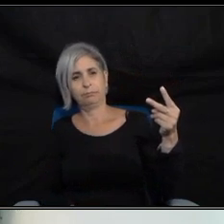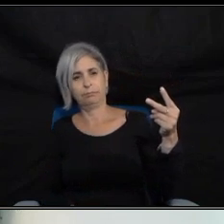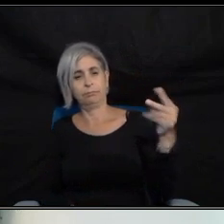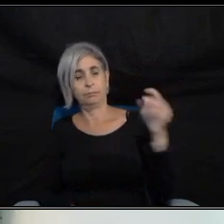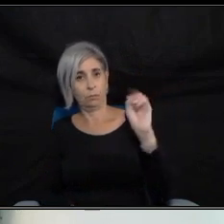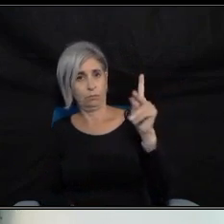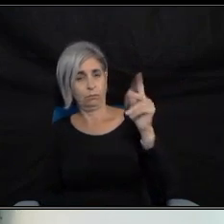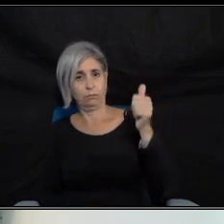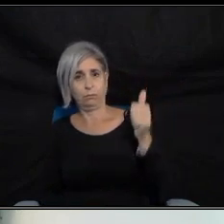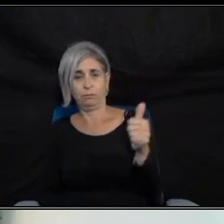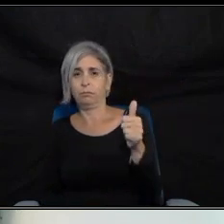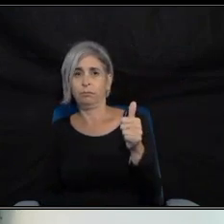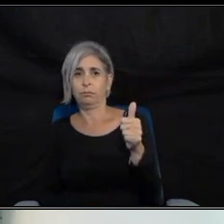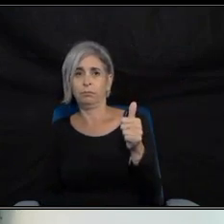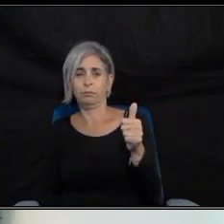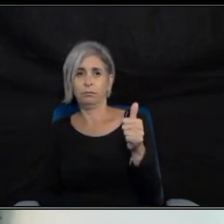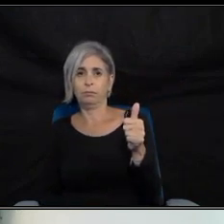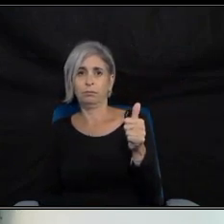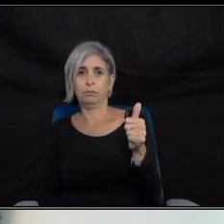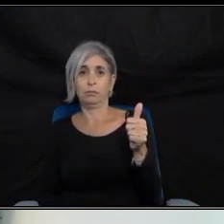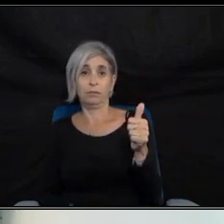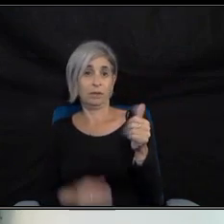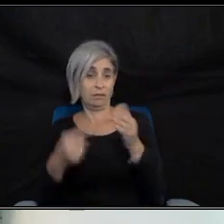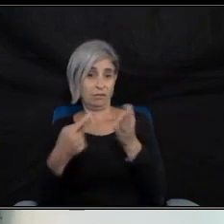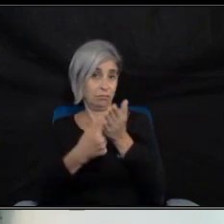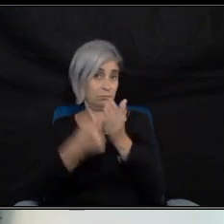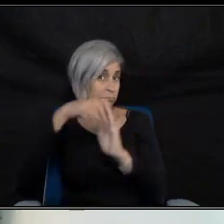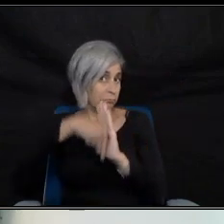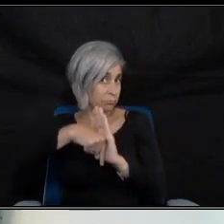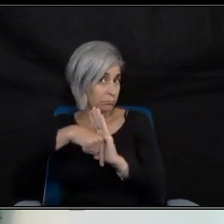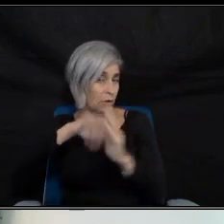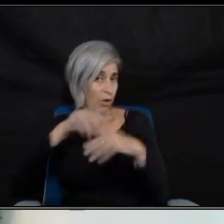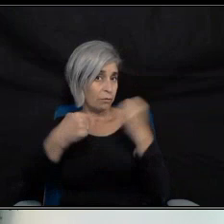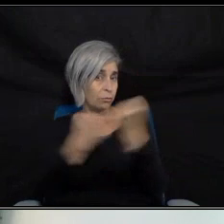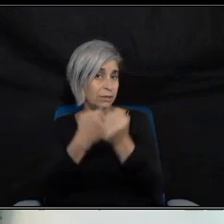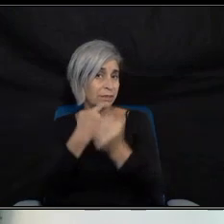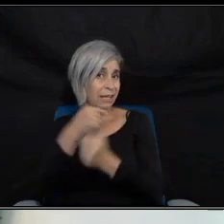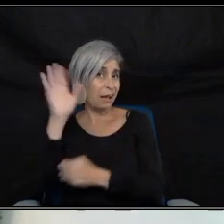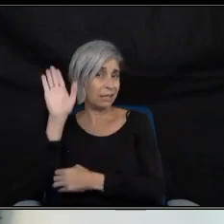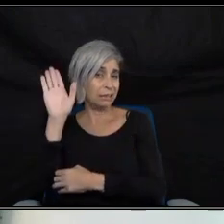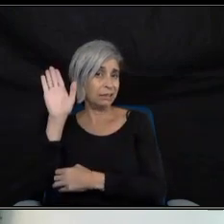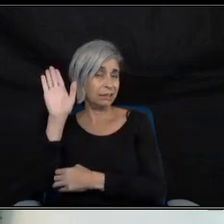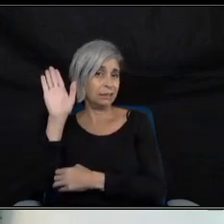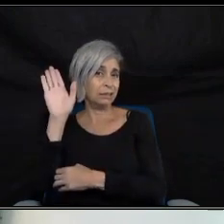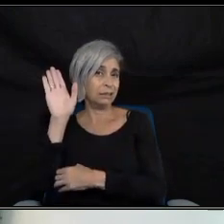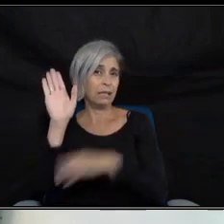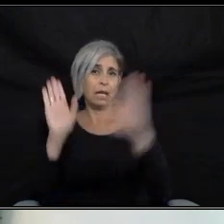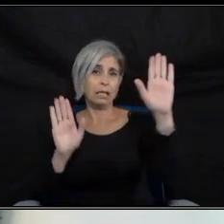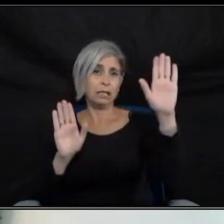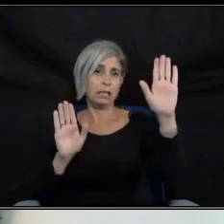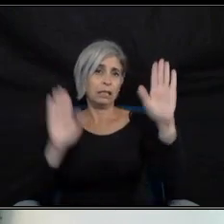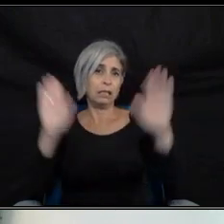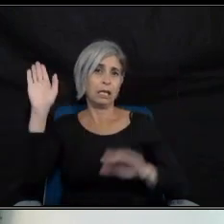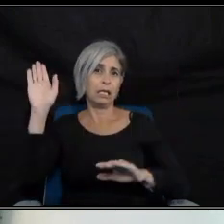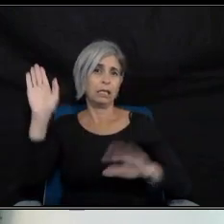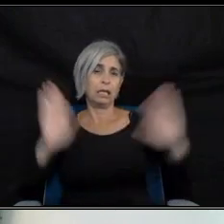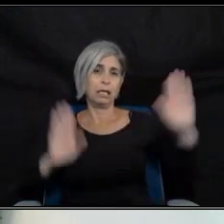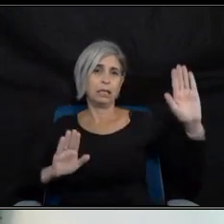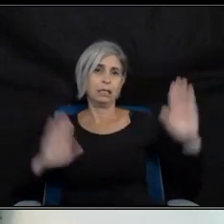All right. Seeing no further discussion, all those in favor state so by saying aye. Aye.